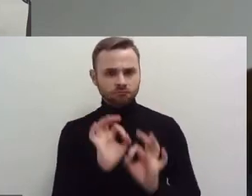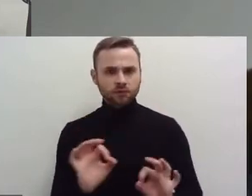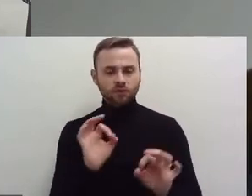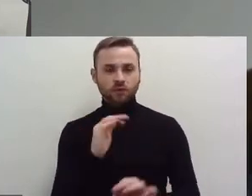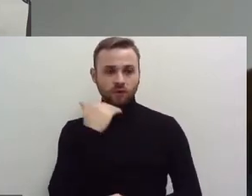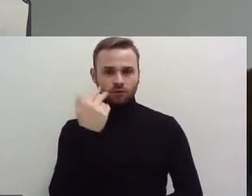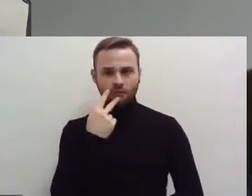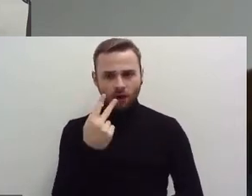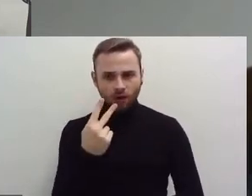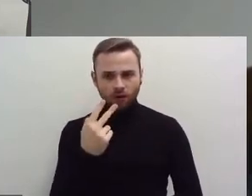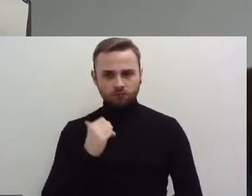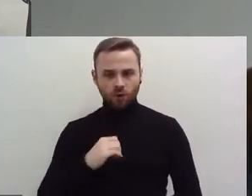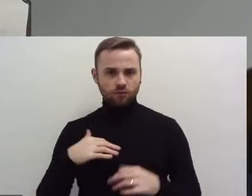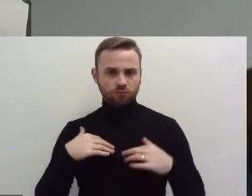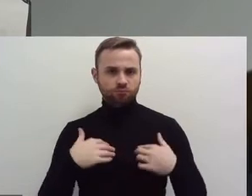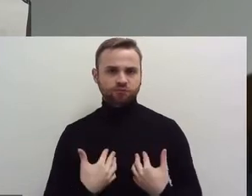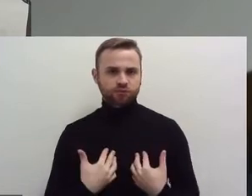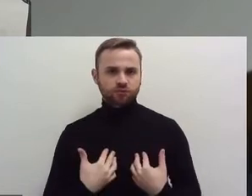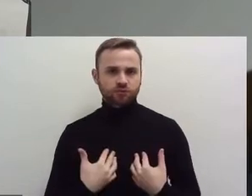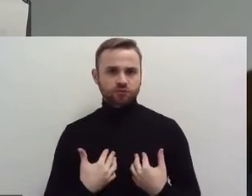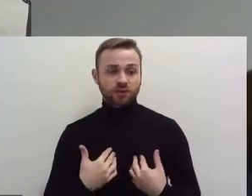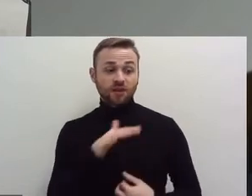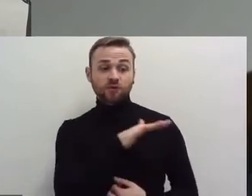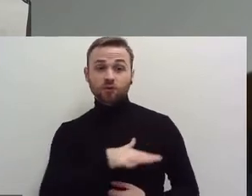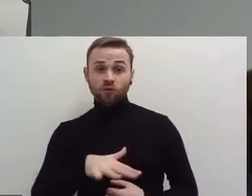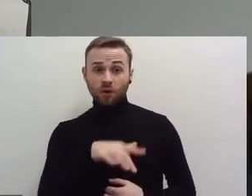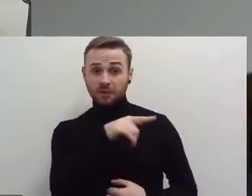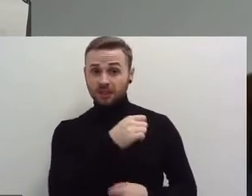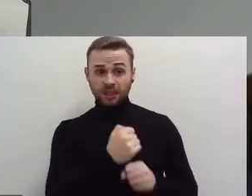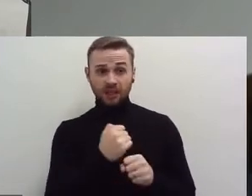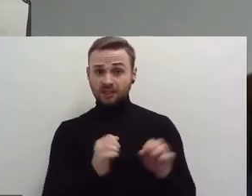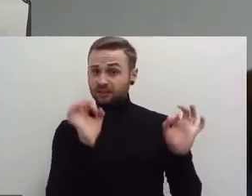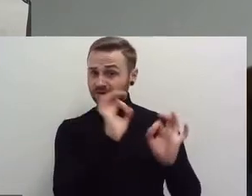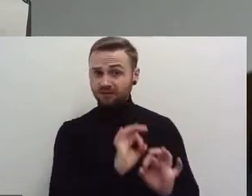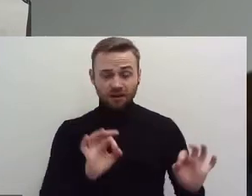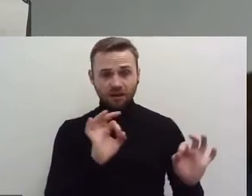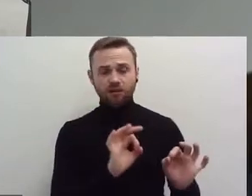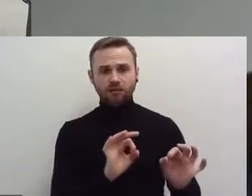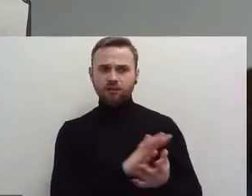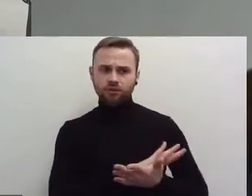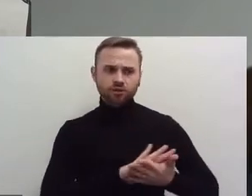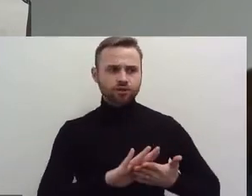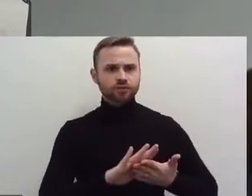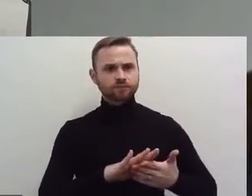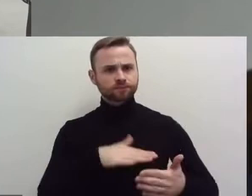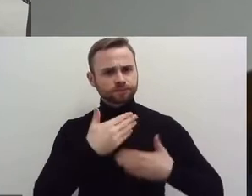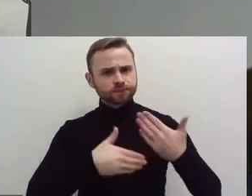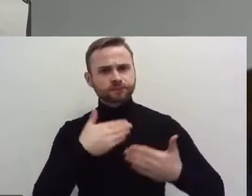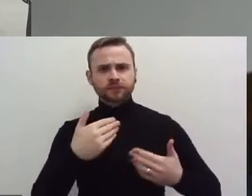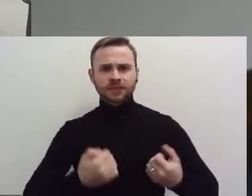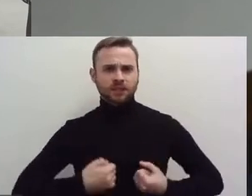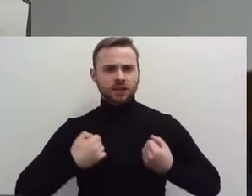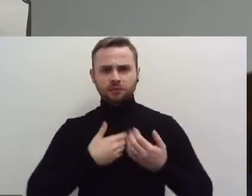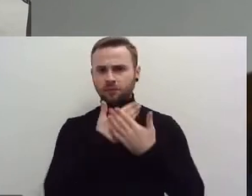thirdly, and I think this is the most important thing, that is it removes focus from those decision-making bodies that can actually make